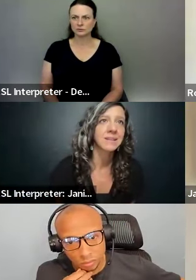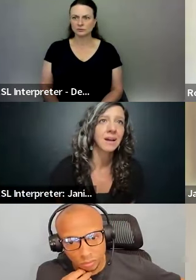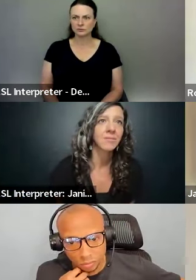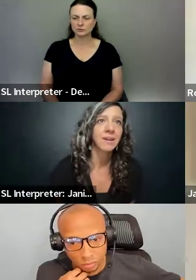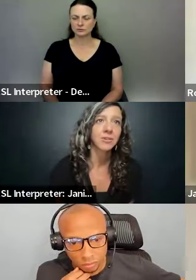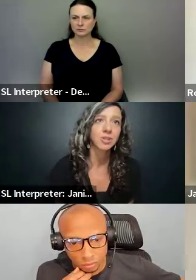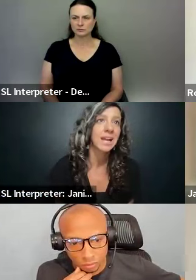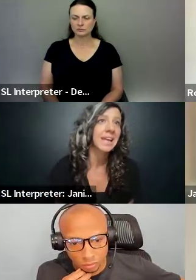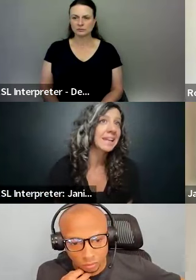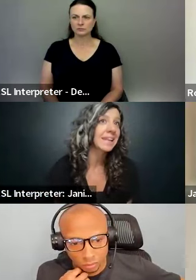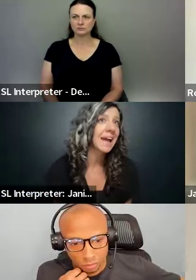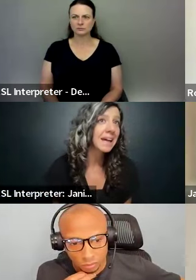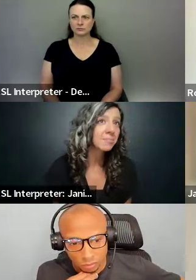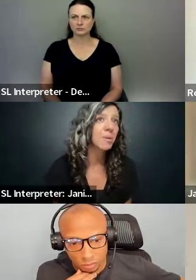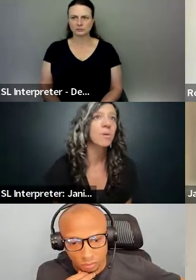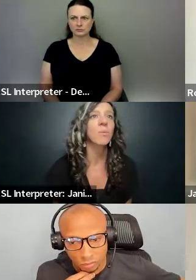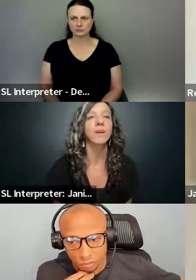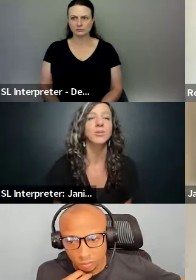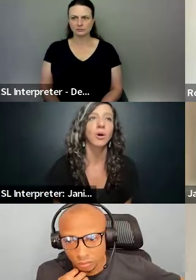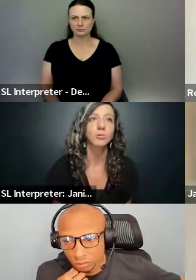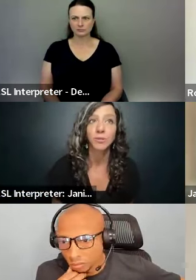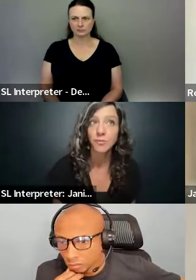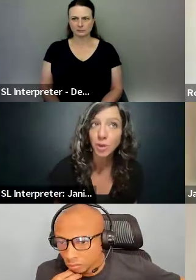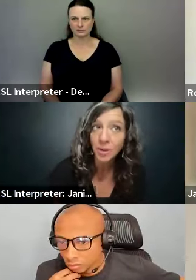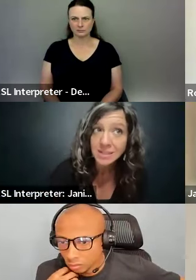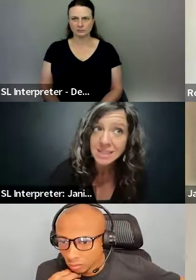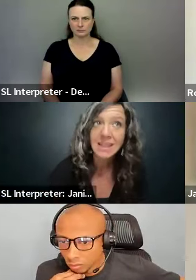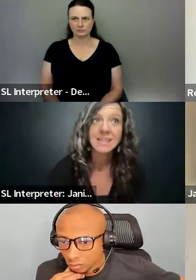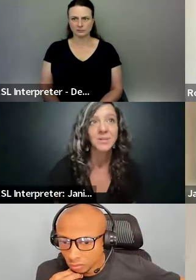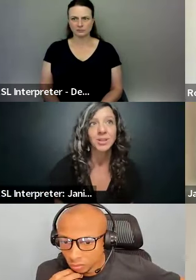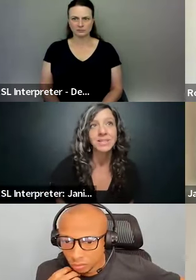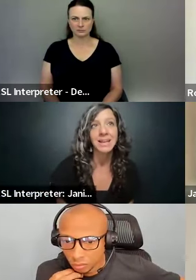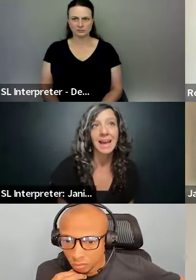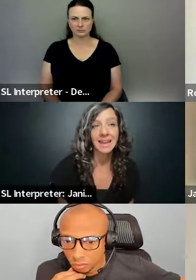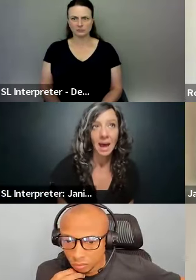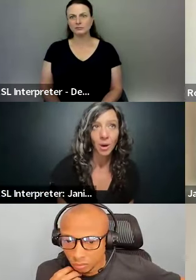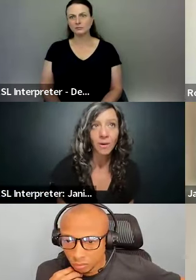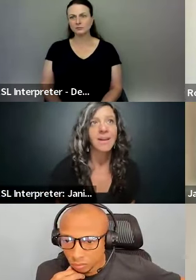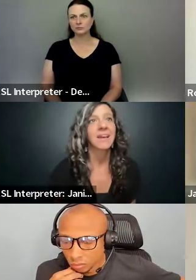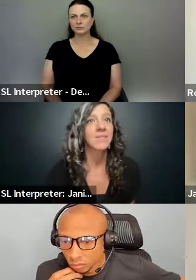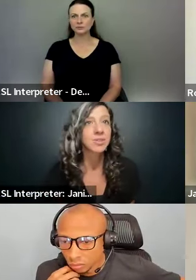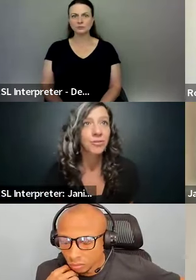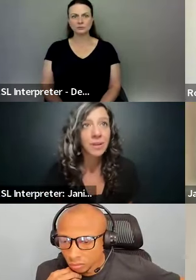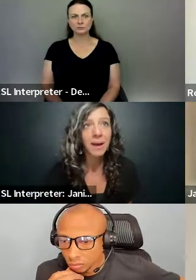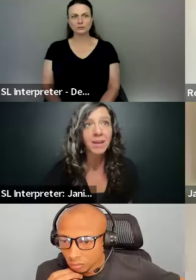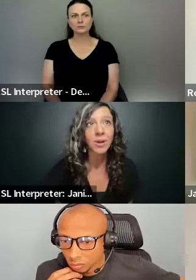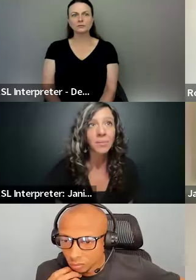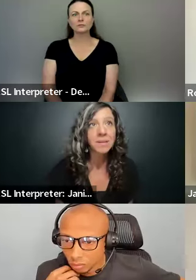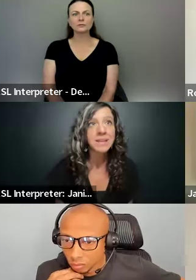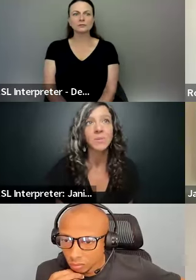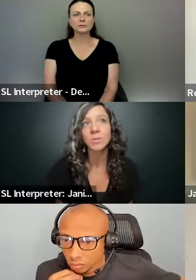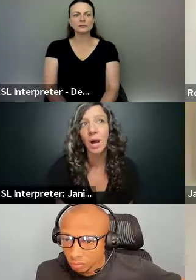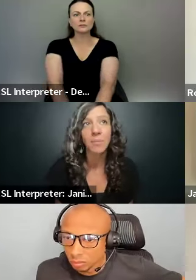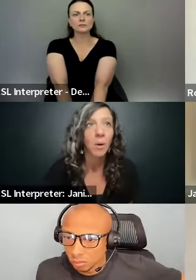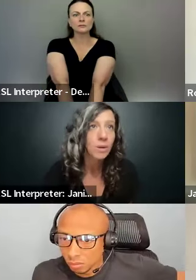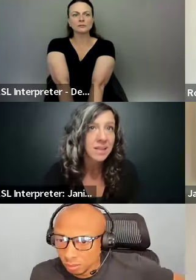Jay. It's not ready for check-in yet, but we want you to all review it, see what it looks like now. Give us your feedback, your